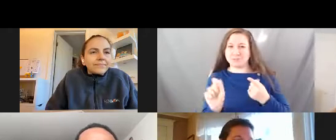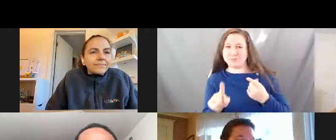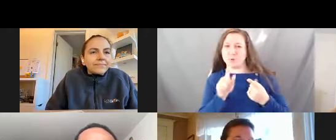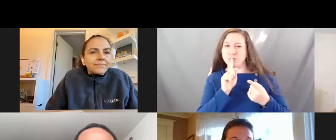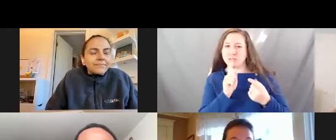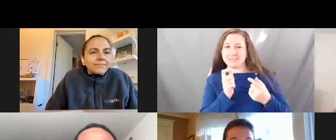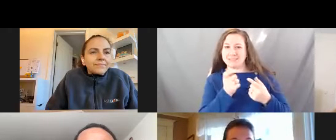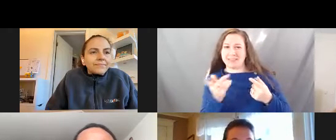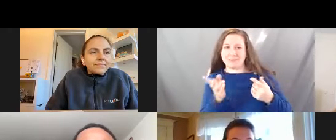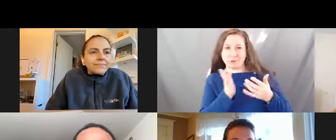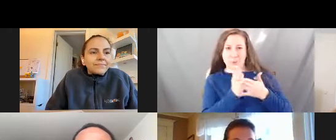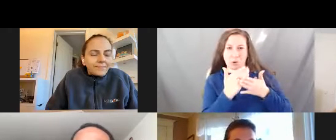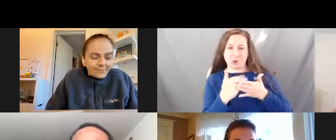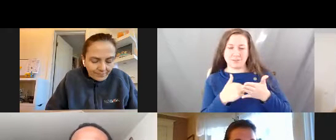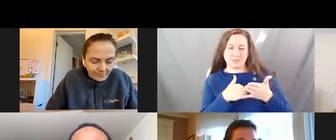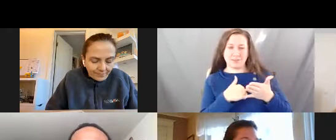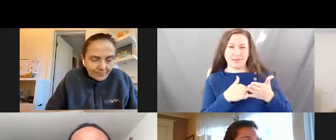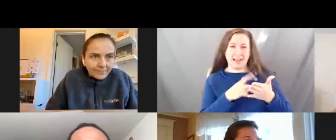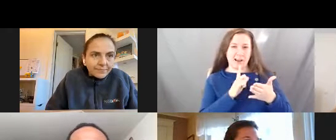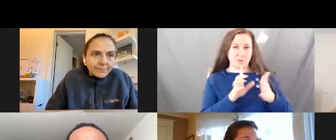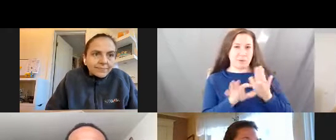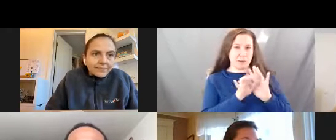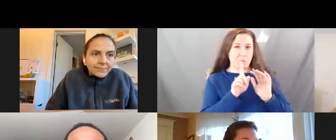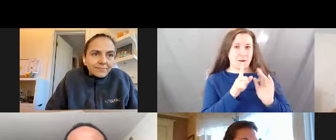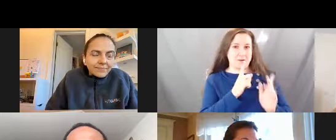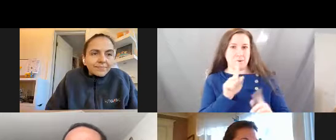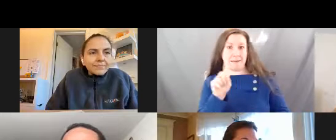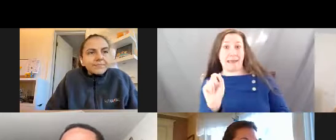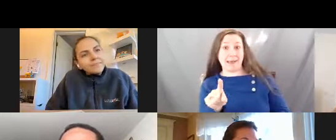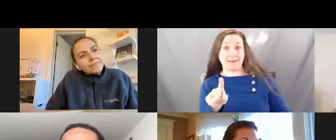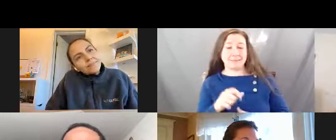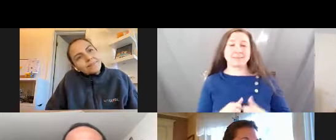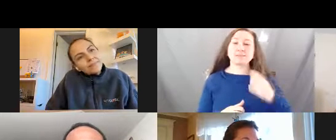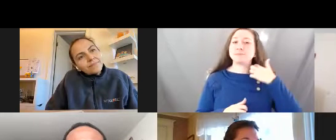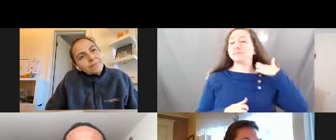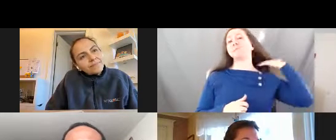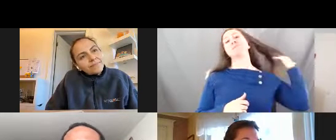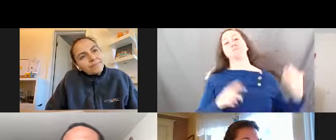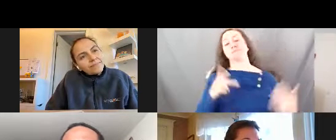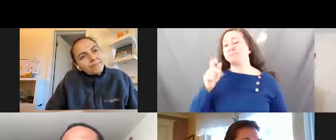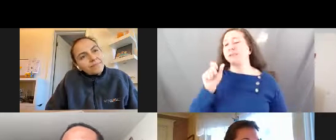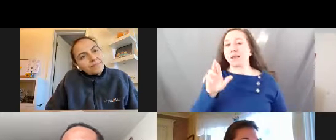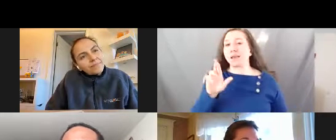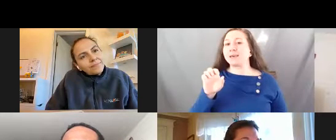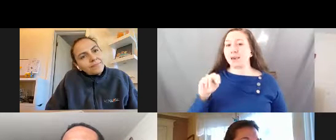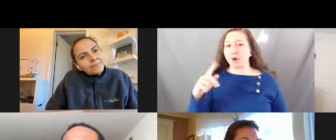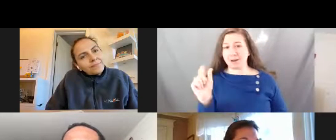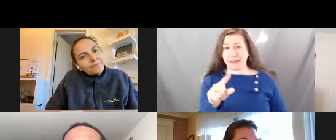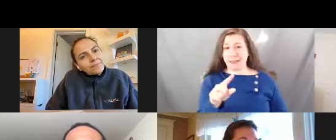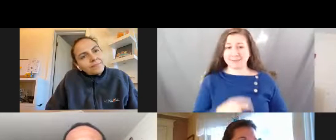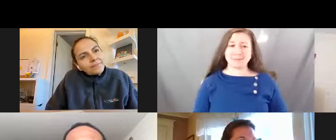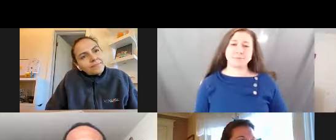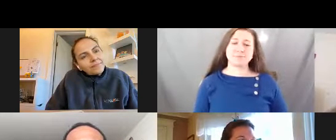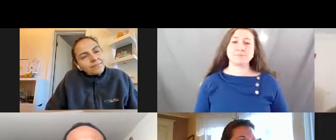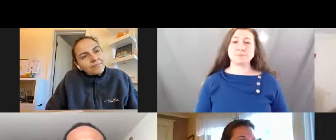questions in one, so I'm only going to ask one part of it. So questions coming from Karen. In